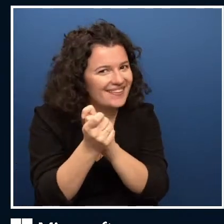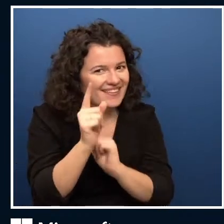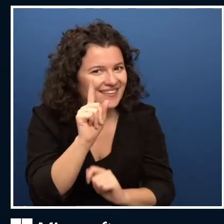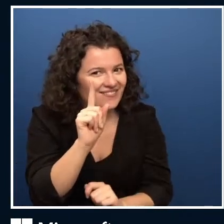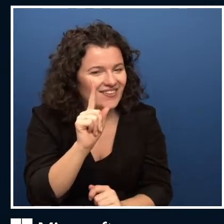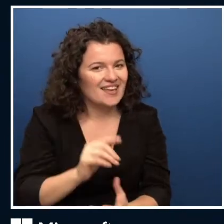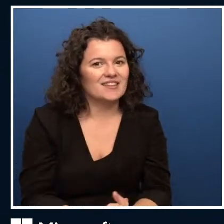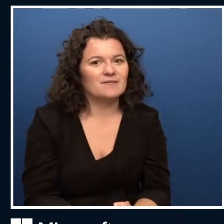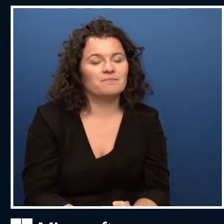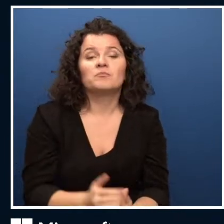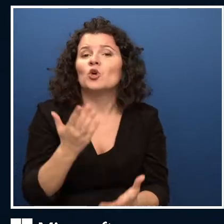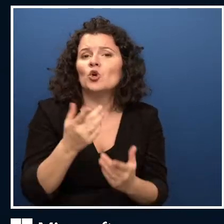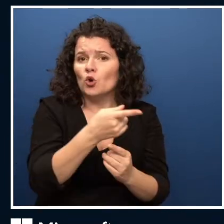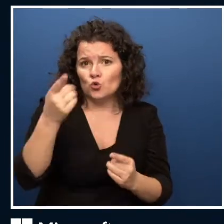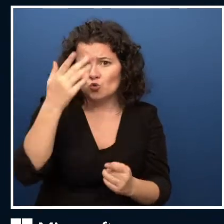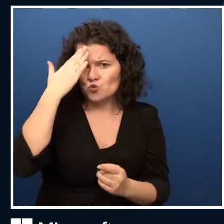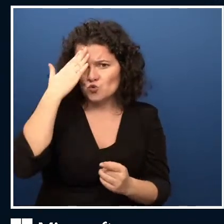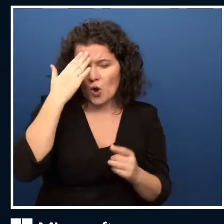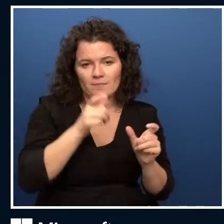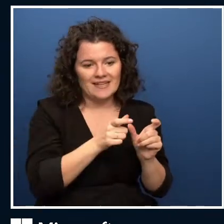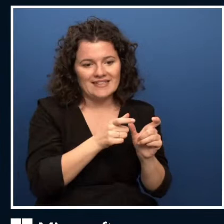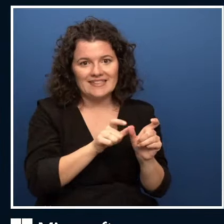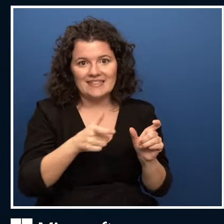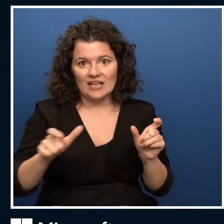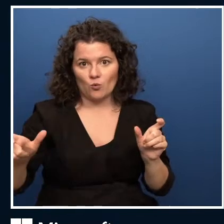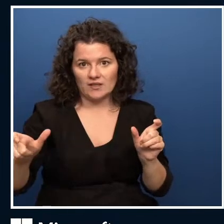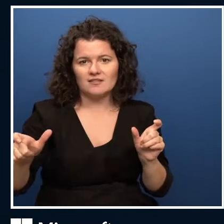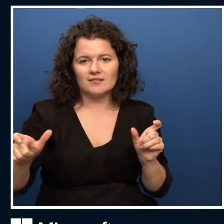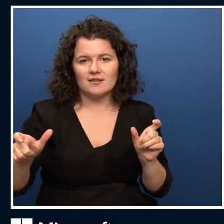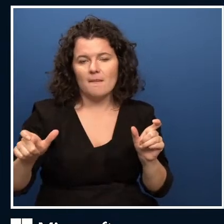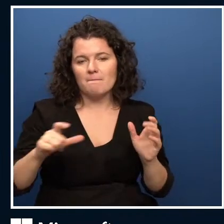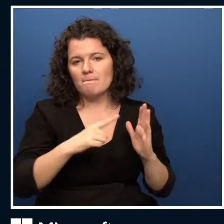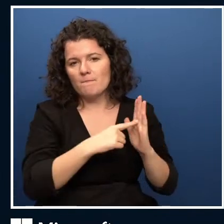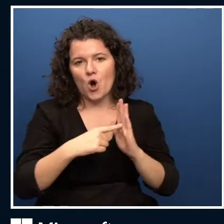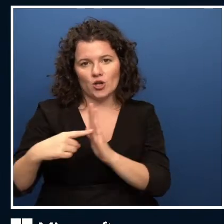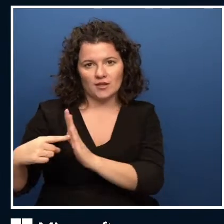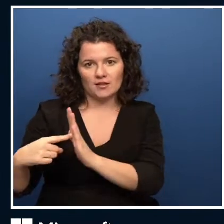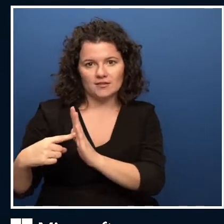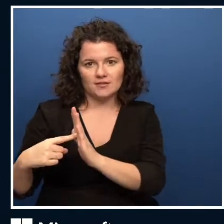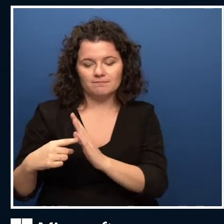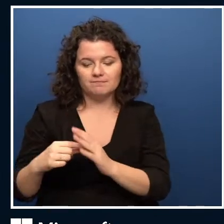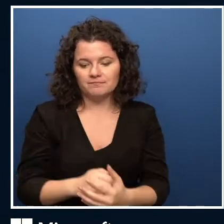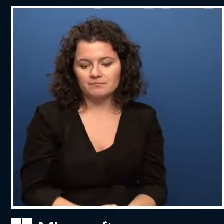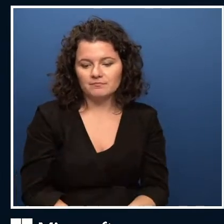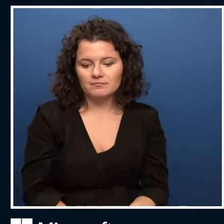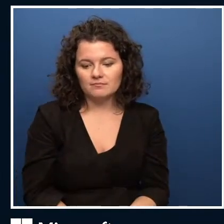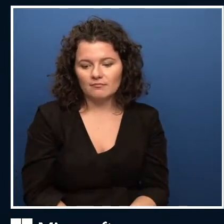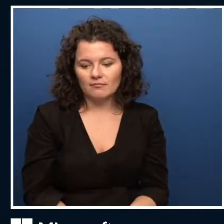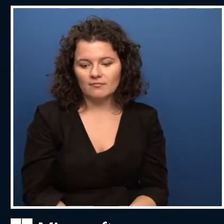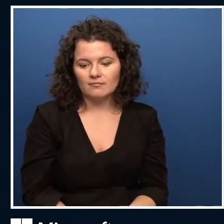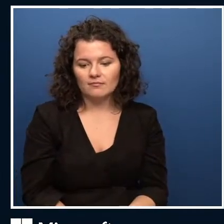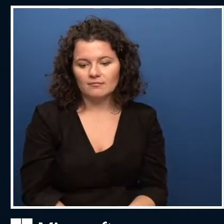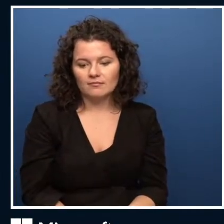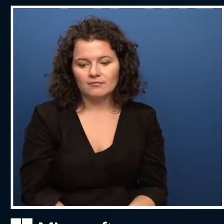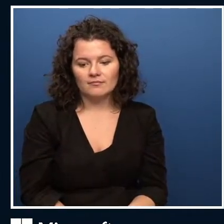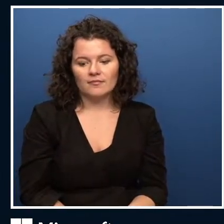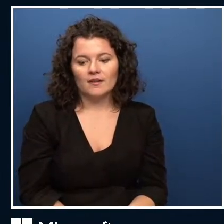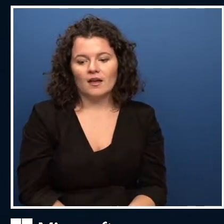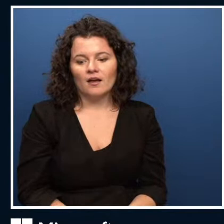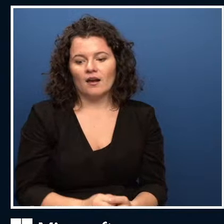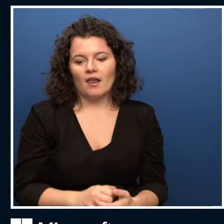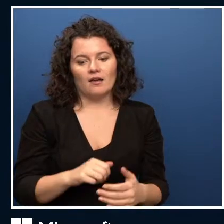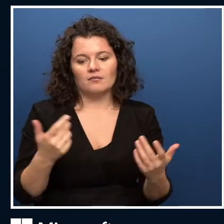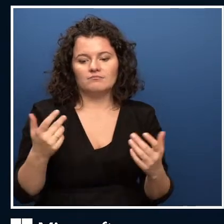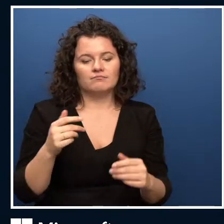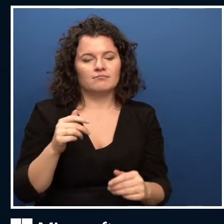sequence models, NLP, and other applications use RNNs and other networks like LSTMs and stuff.